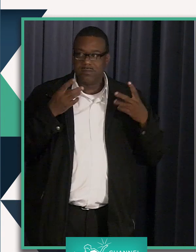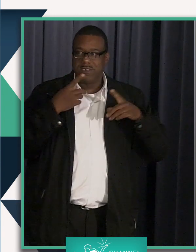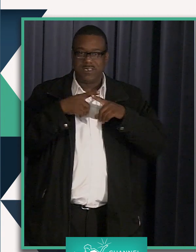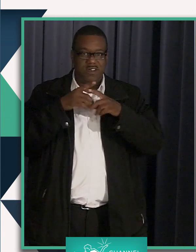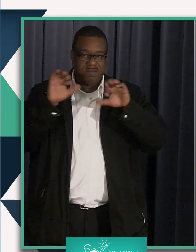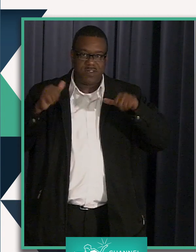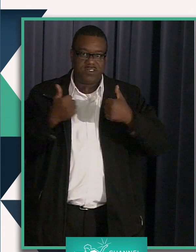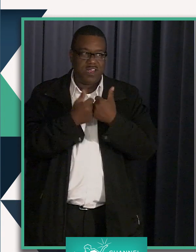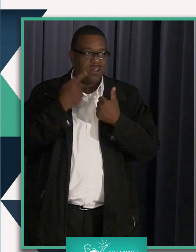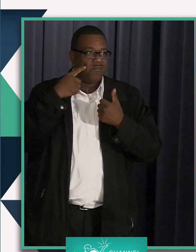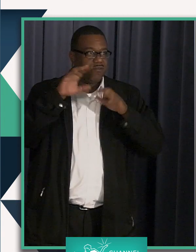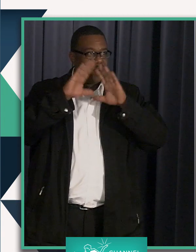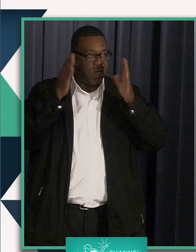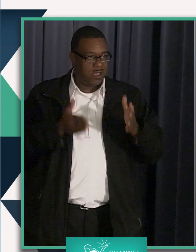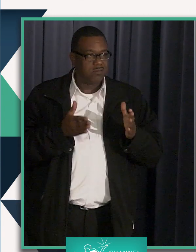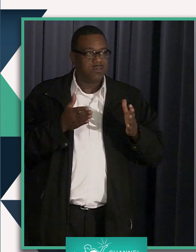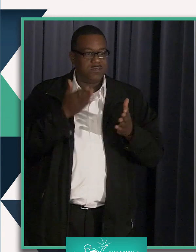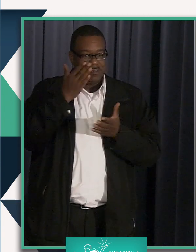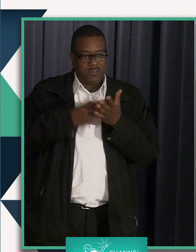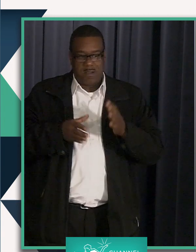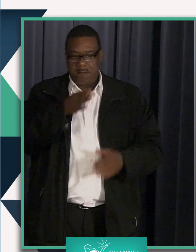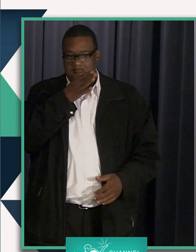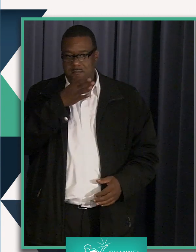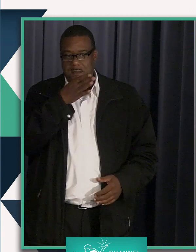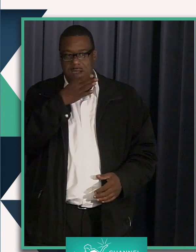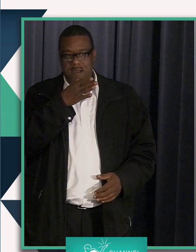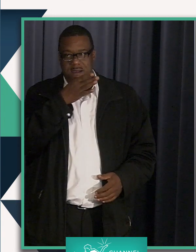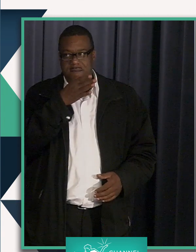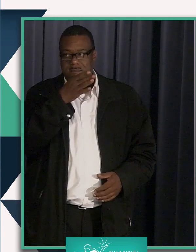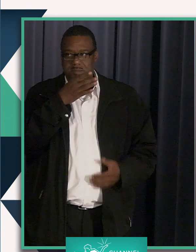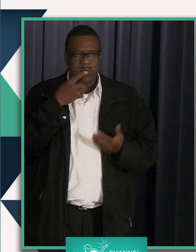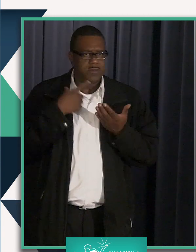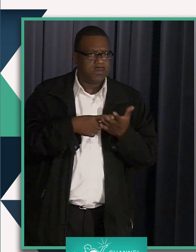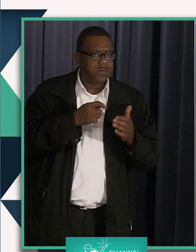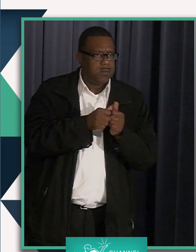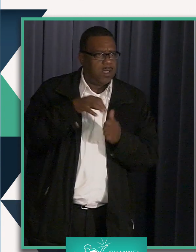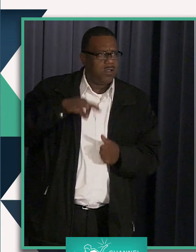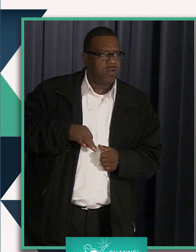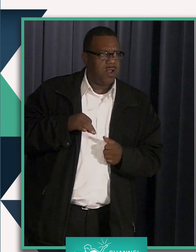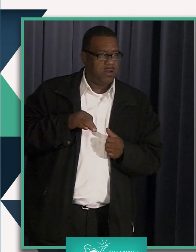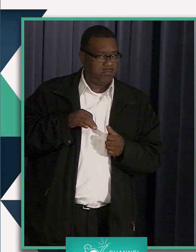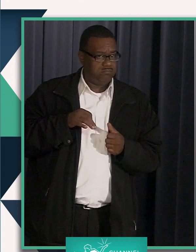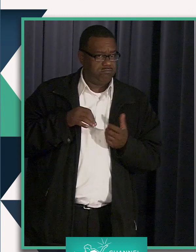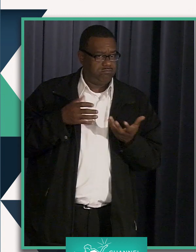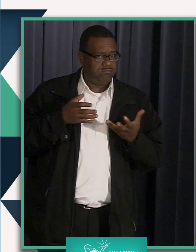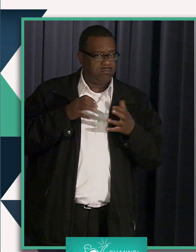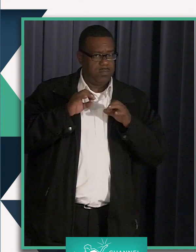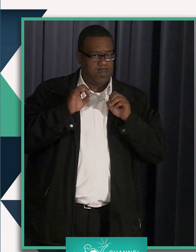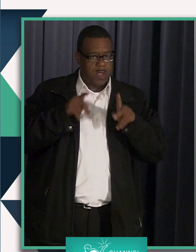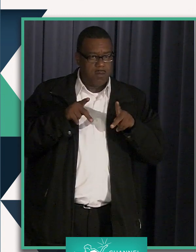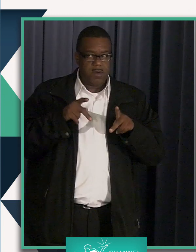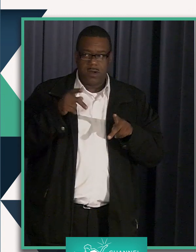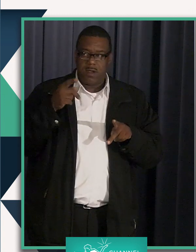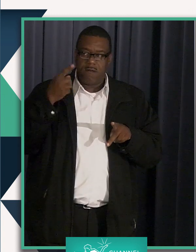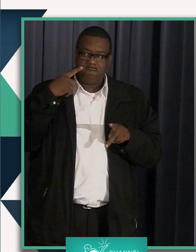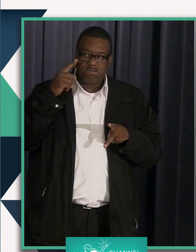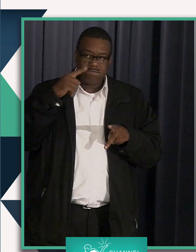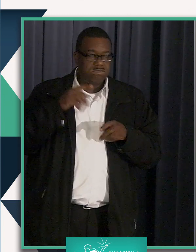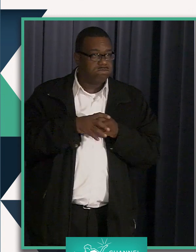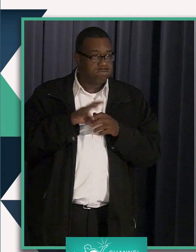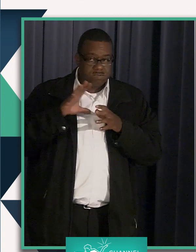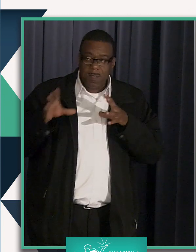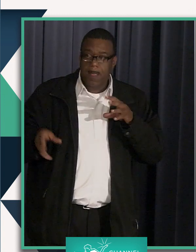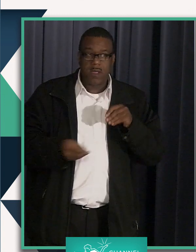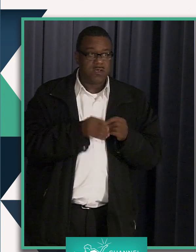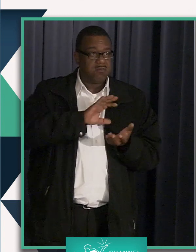with housing. So I've had some moms to talk about this credit. Is there an opportunity, because of the additional amount that they're going